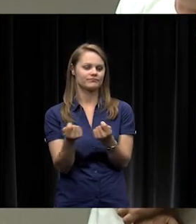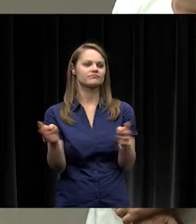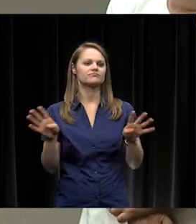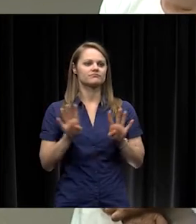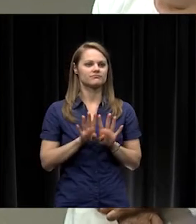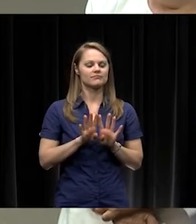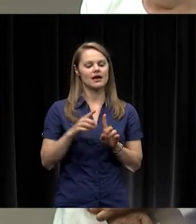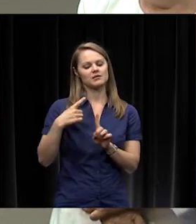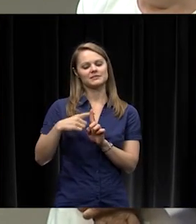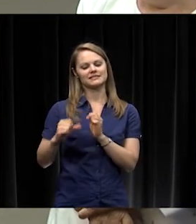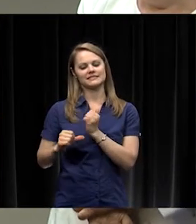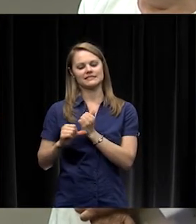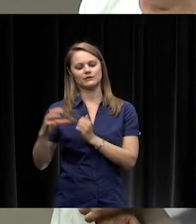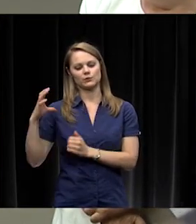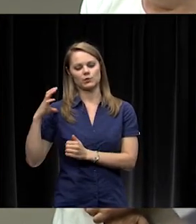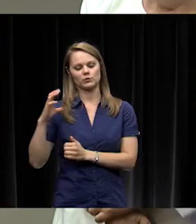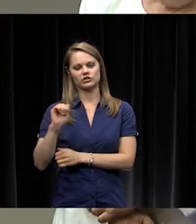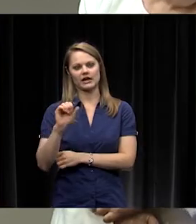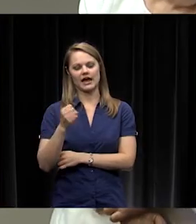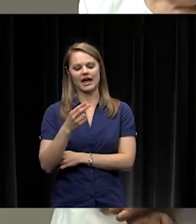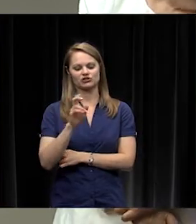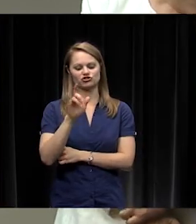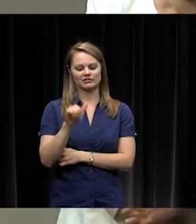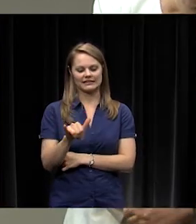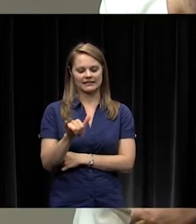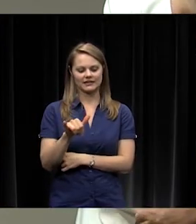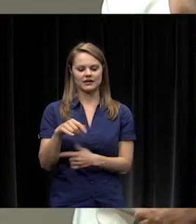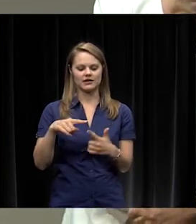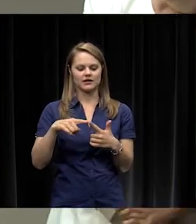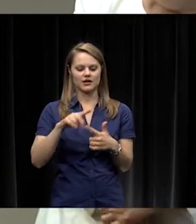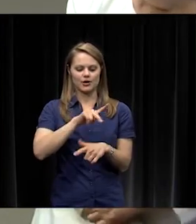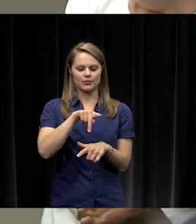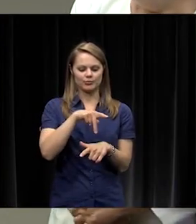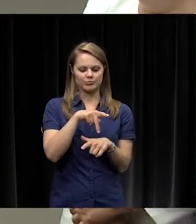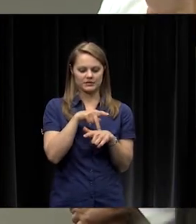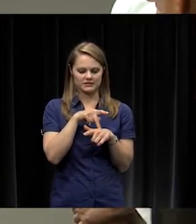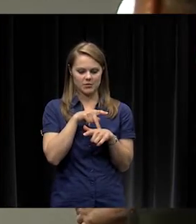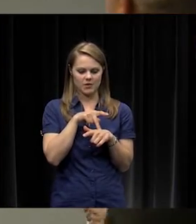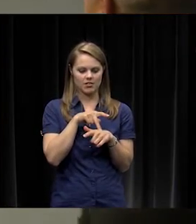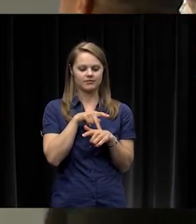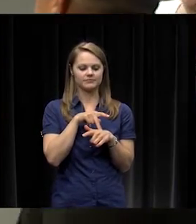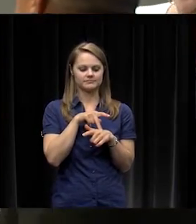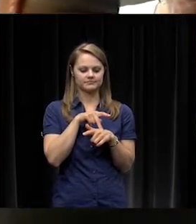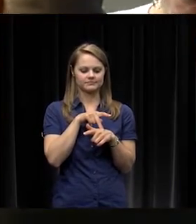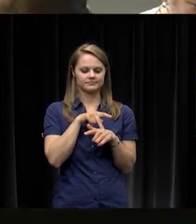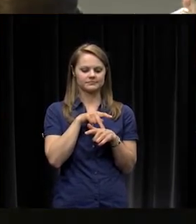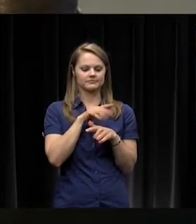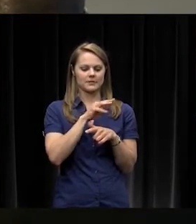coach Ashley Ulrich, principal Clint Elbers, and assistant principal Matt Johnson.